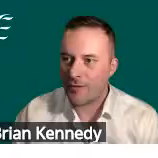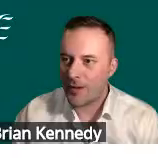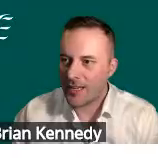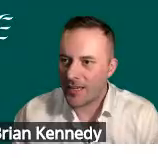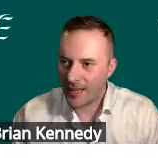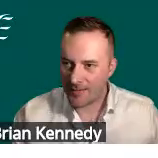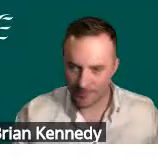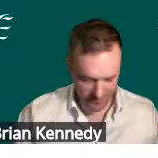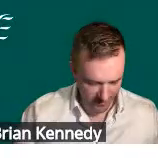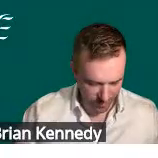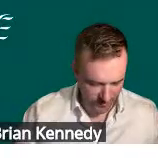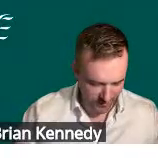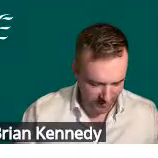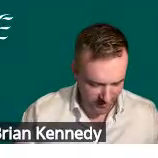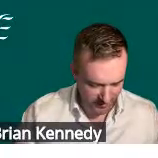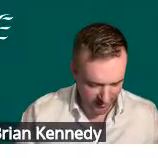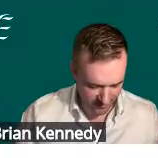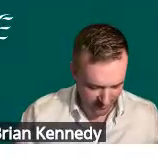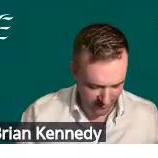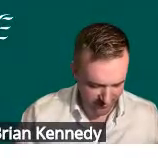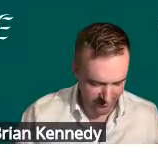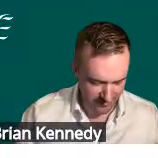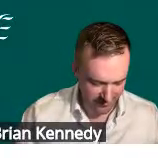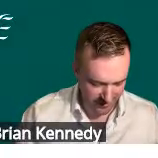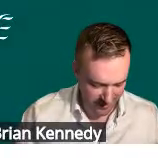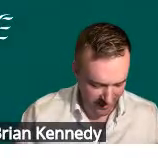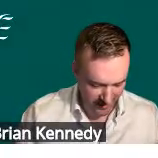Hi, everybody. I hope you can hear me.